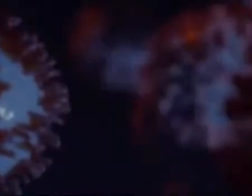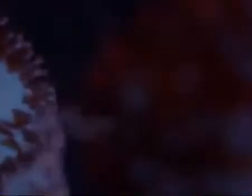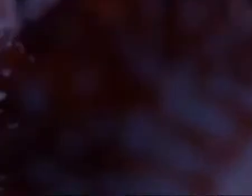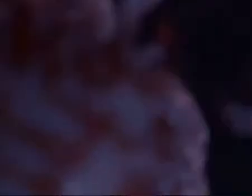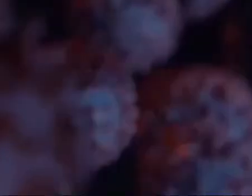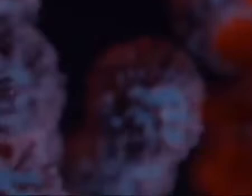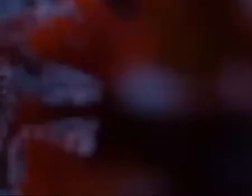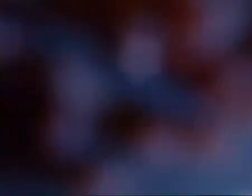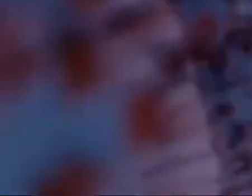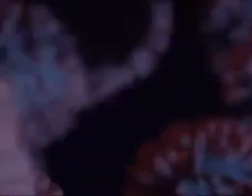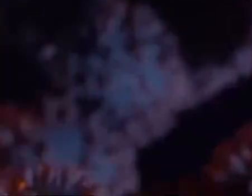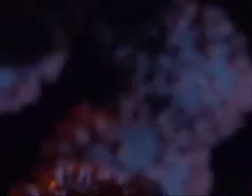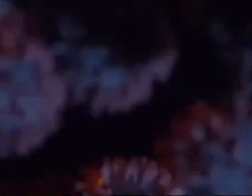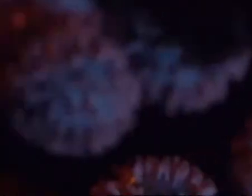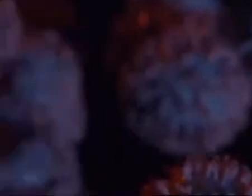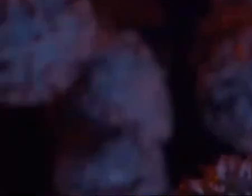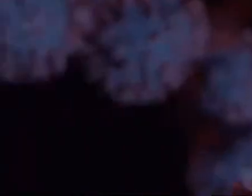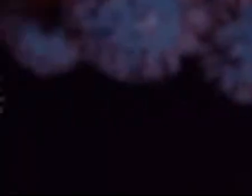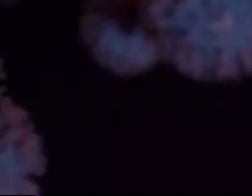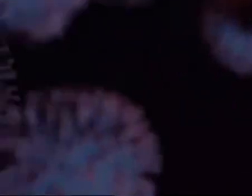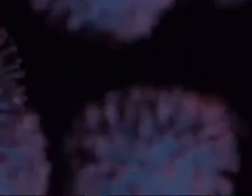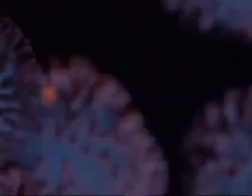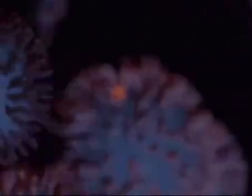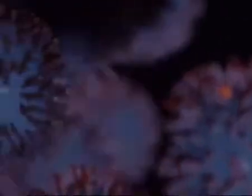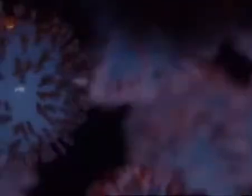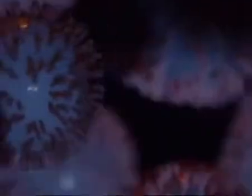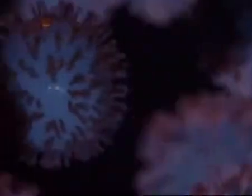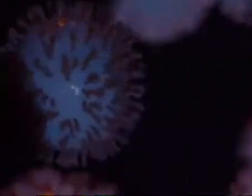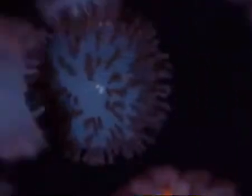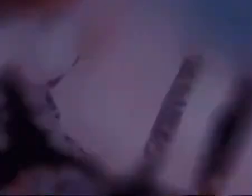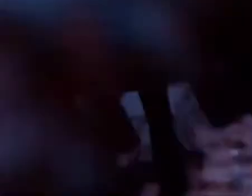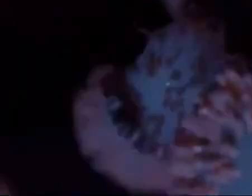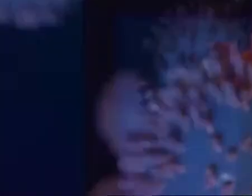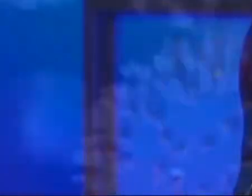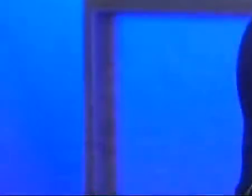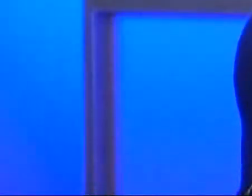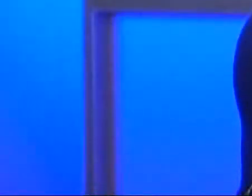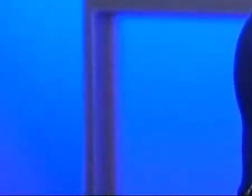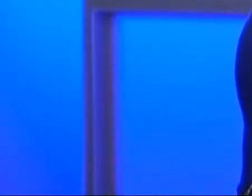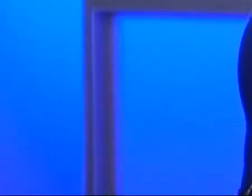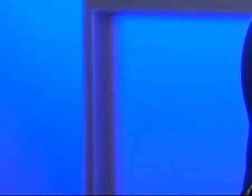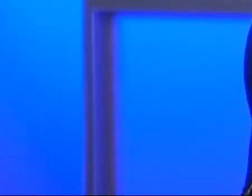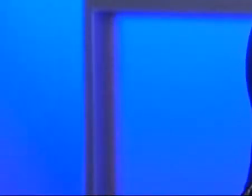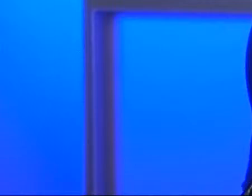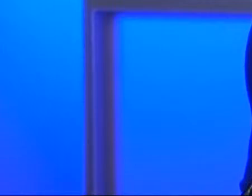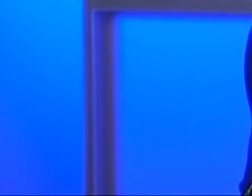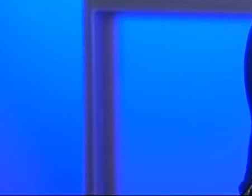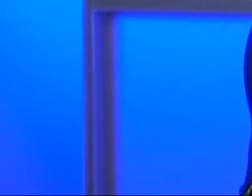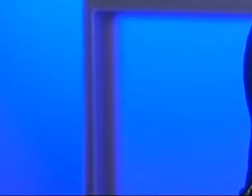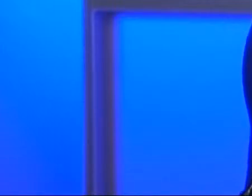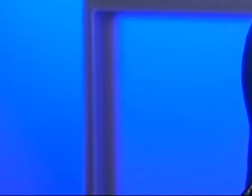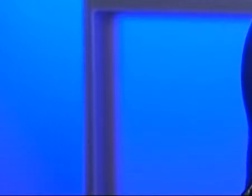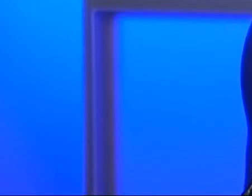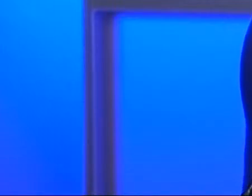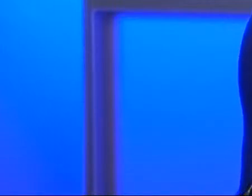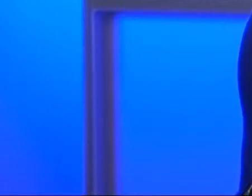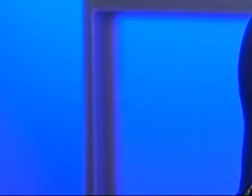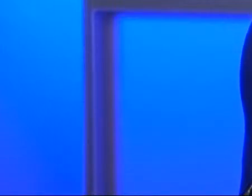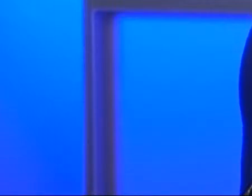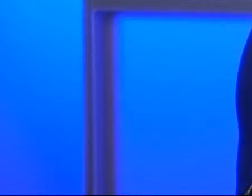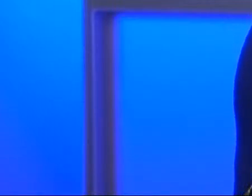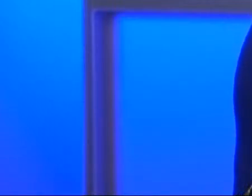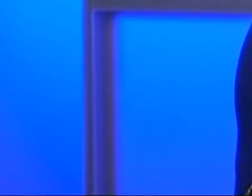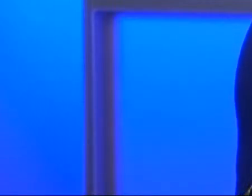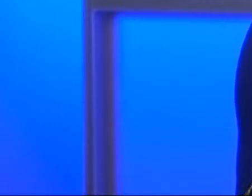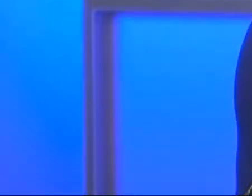Good morning, everyone. We are so glad you are with us. It is Monday, April 4th. Thank you so much for joining us here on Facebook, on YouTube, and on Twitter. For